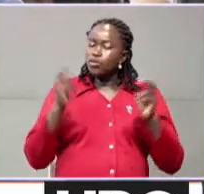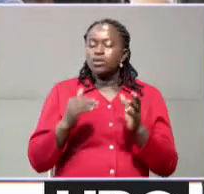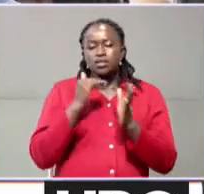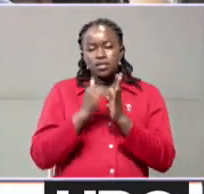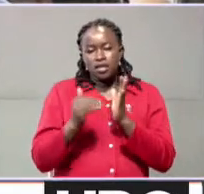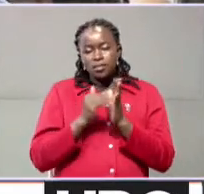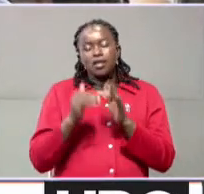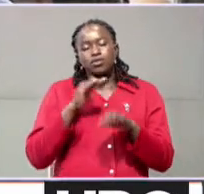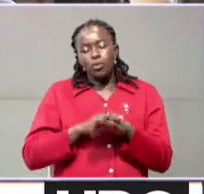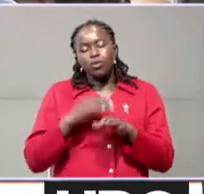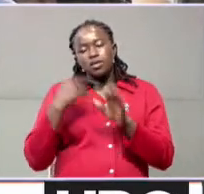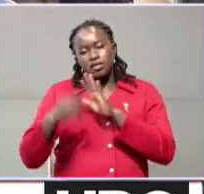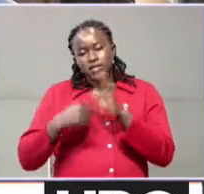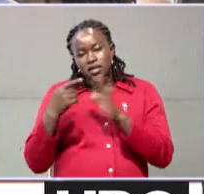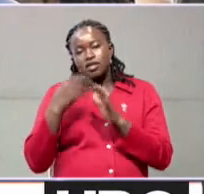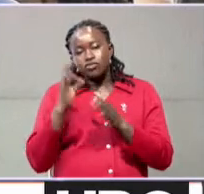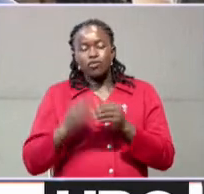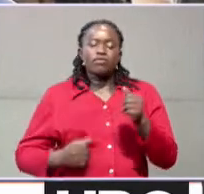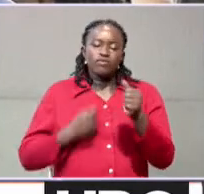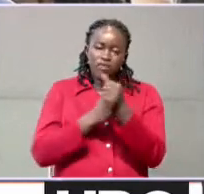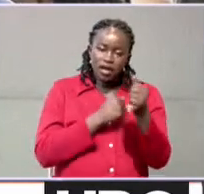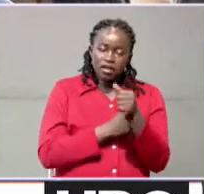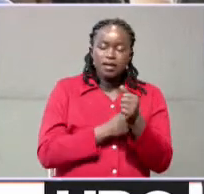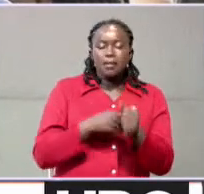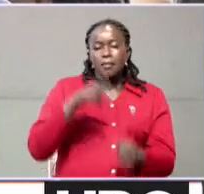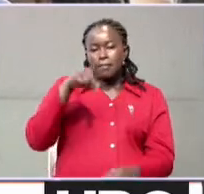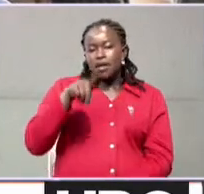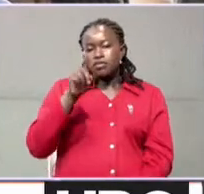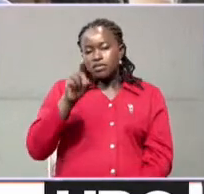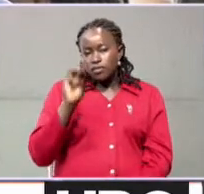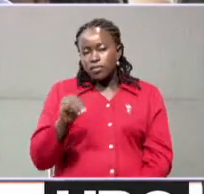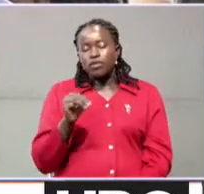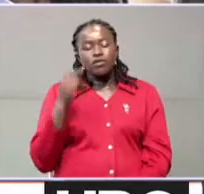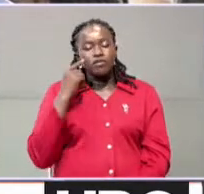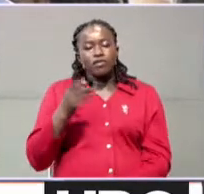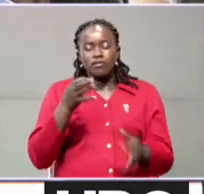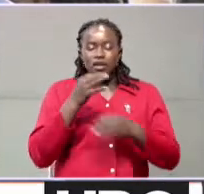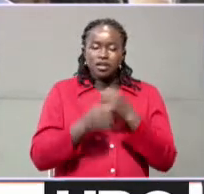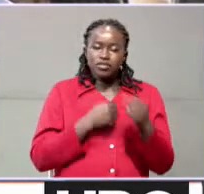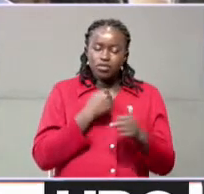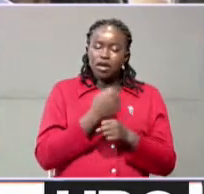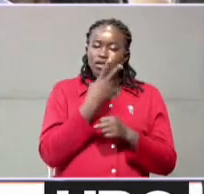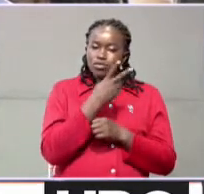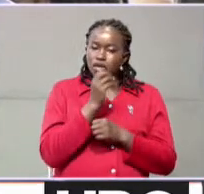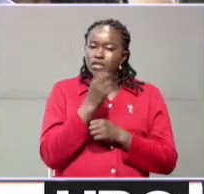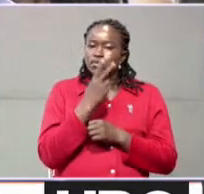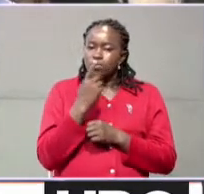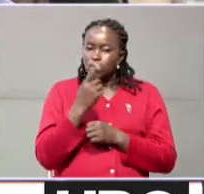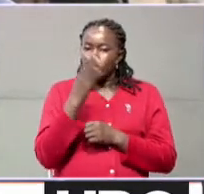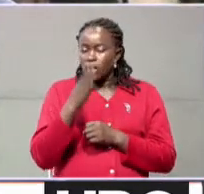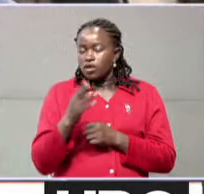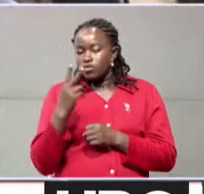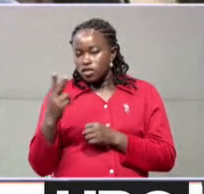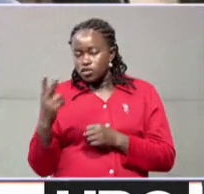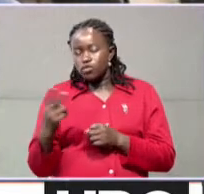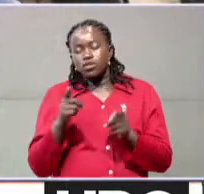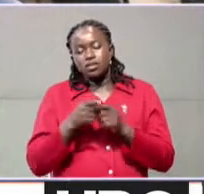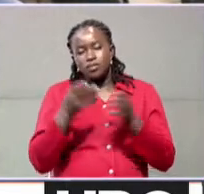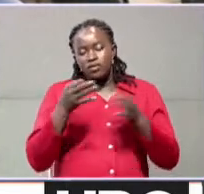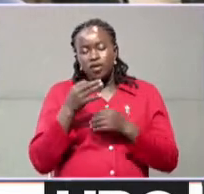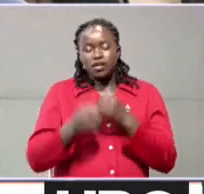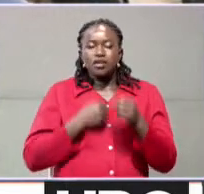on the status of funding the policy development model for financial year 2021 2022 and financial year